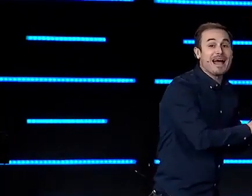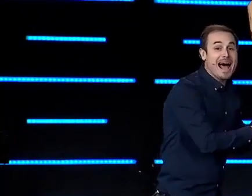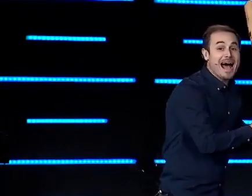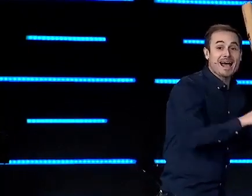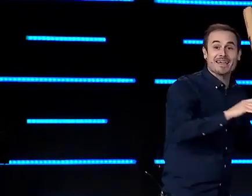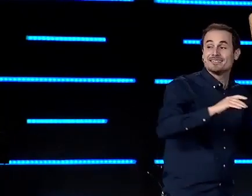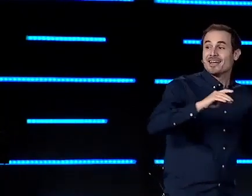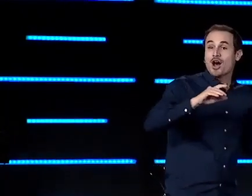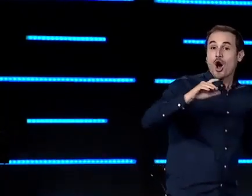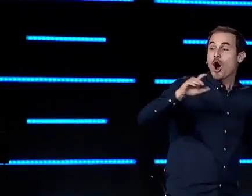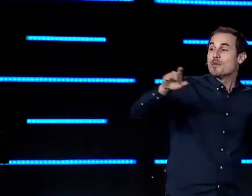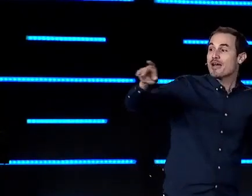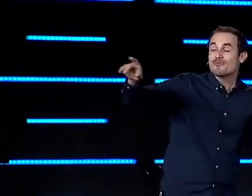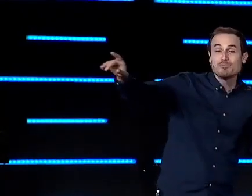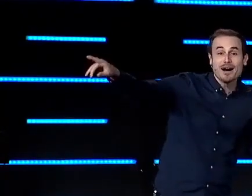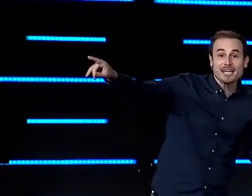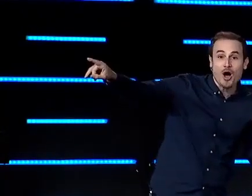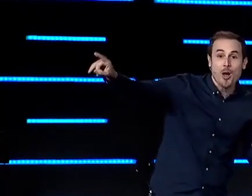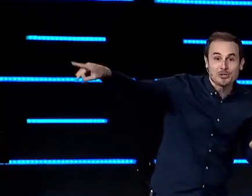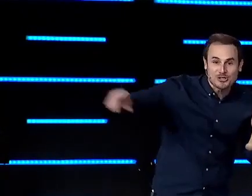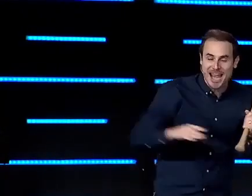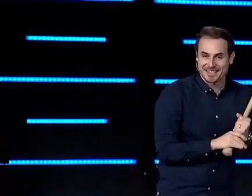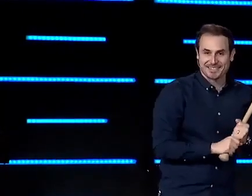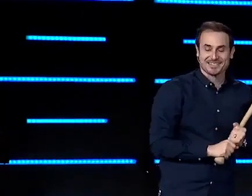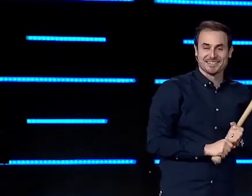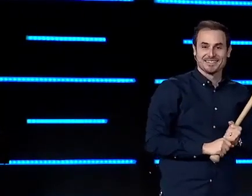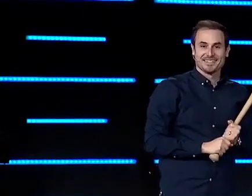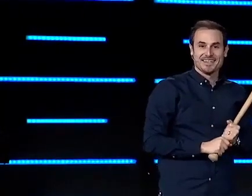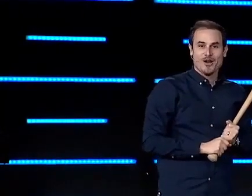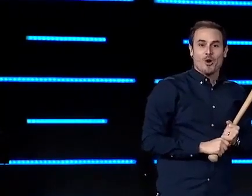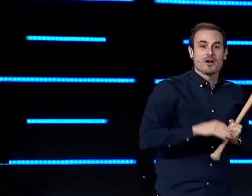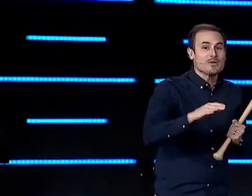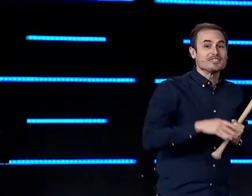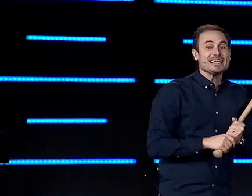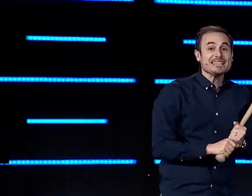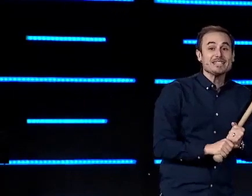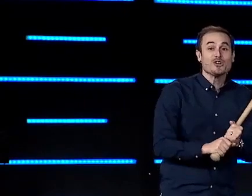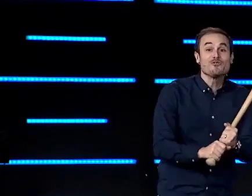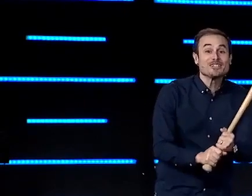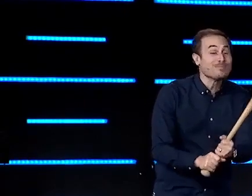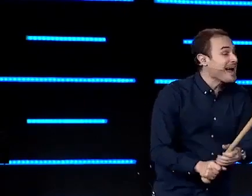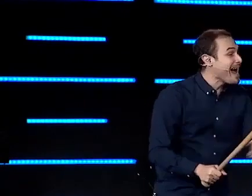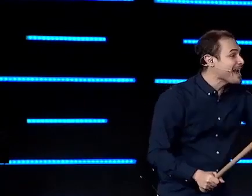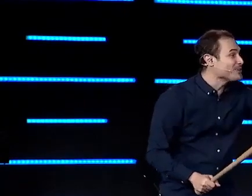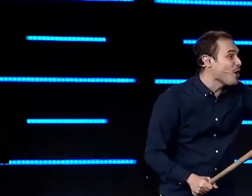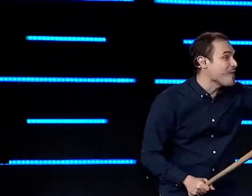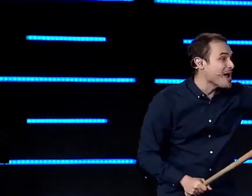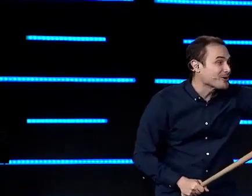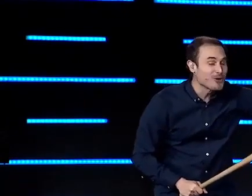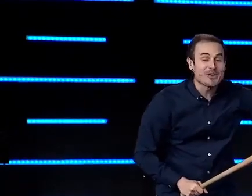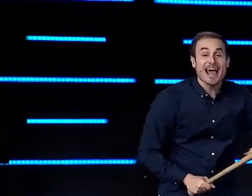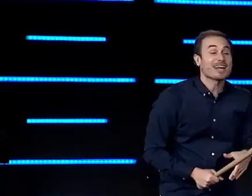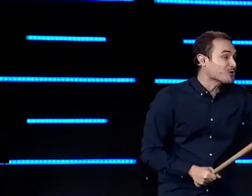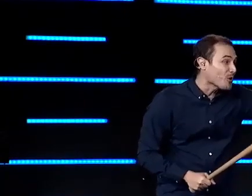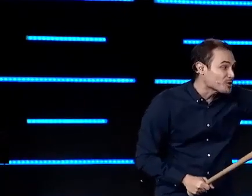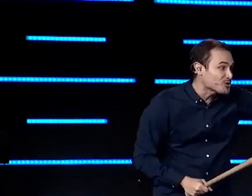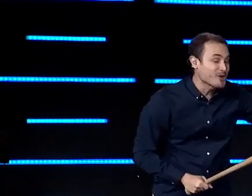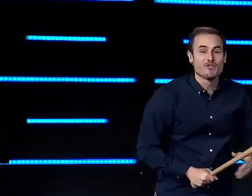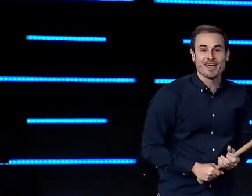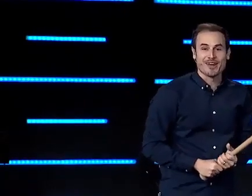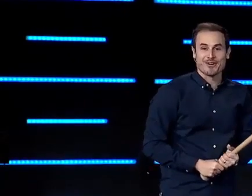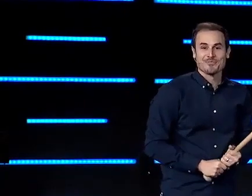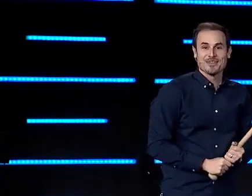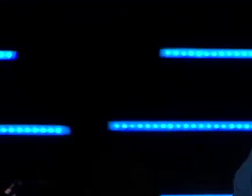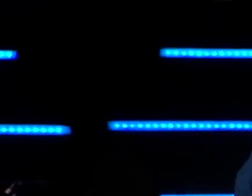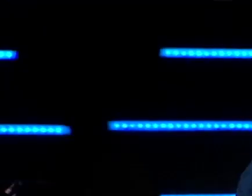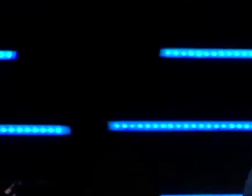fix my eyes on my buddy on the stands. Or it was easy to fix my eyes on that girl that I had a crush on